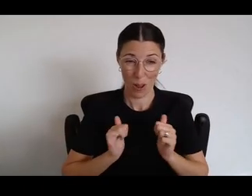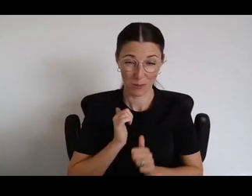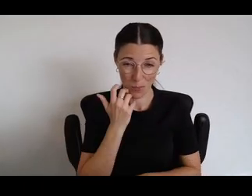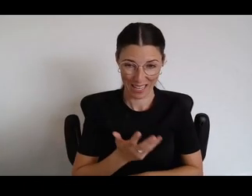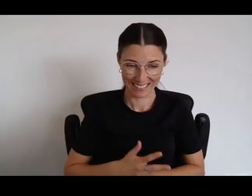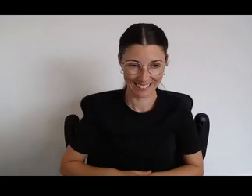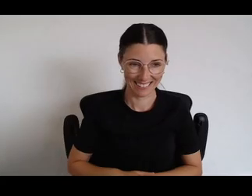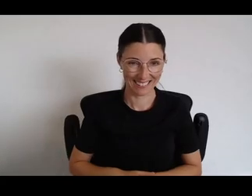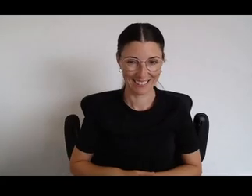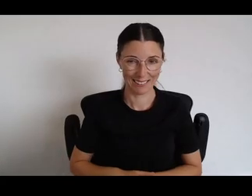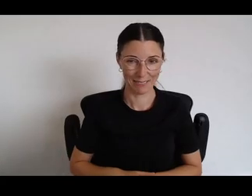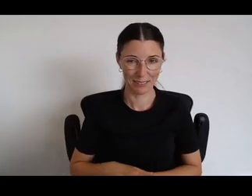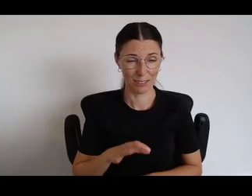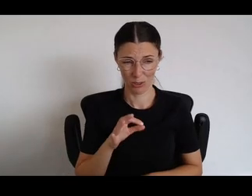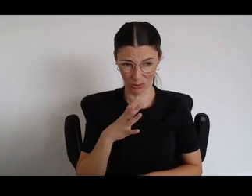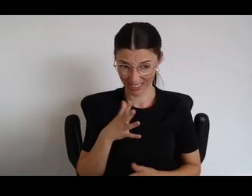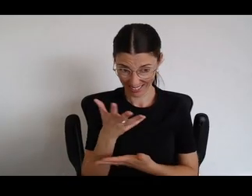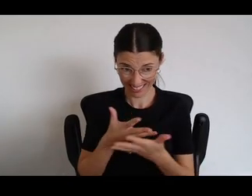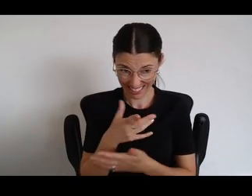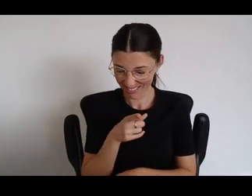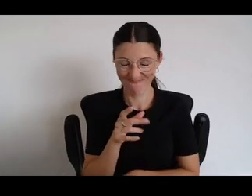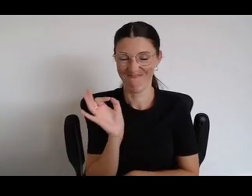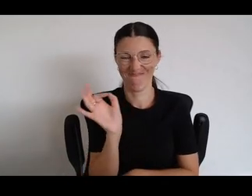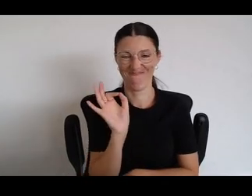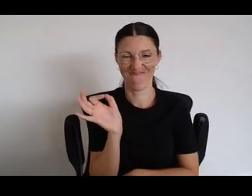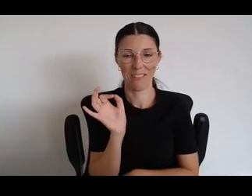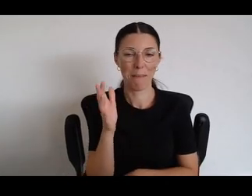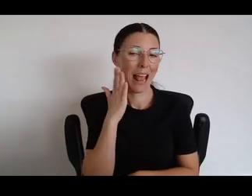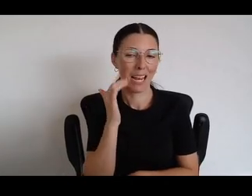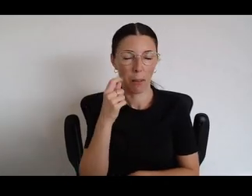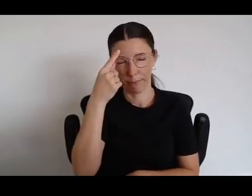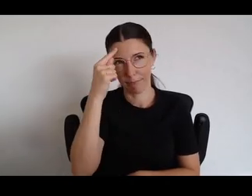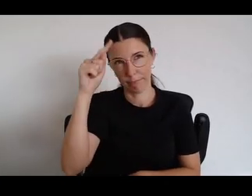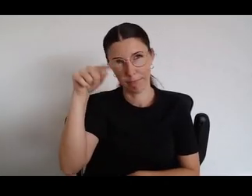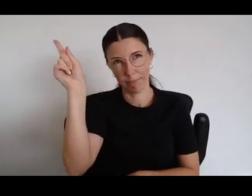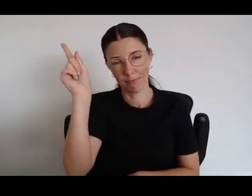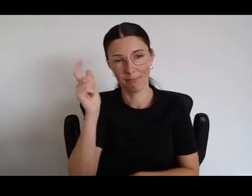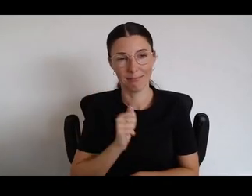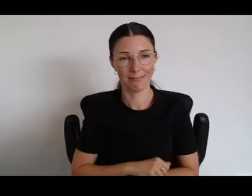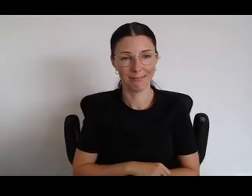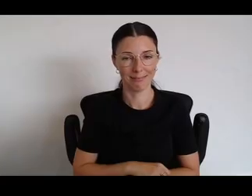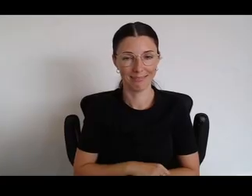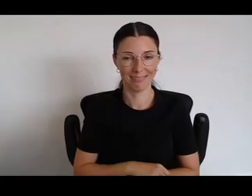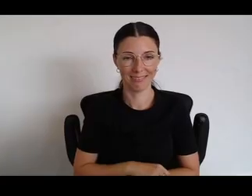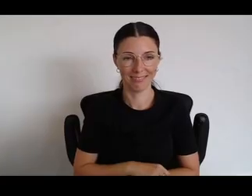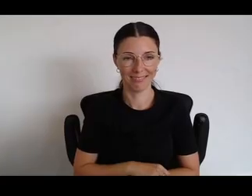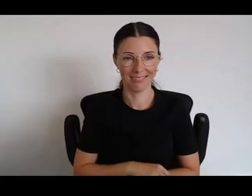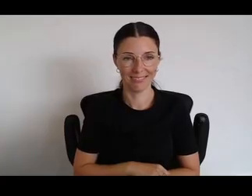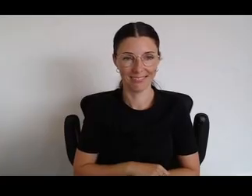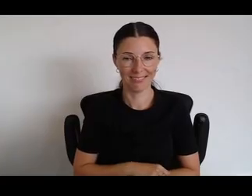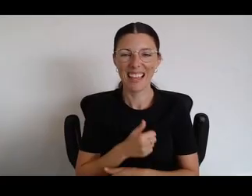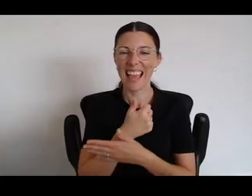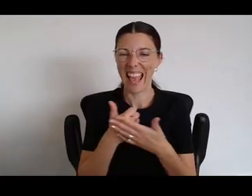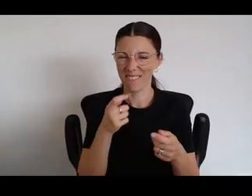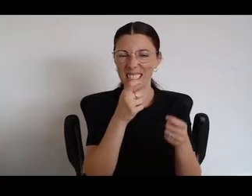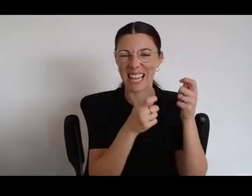No need to discuss this, no? Okay, but tick the box anyway, because every test must have a kind of a question that most people